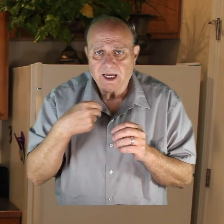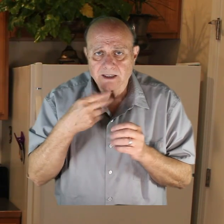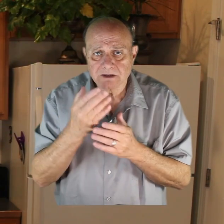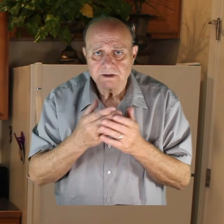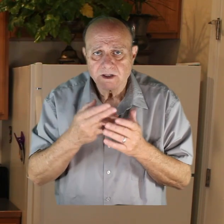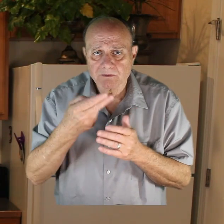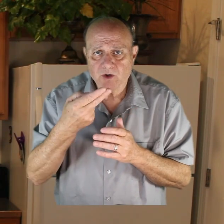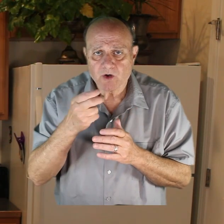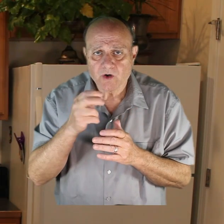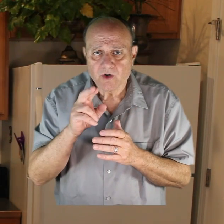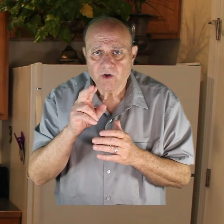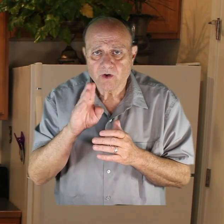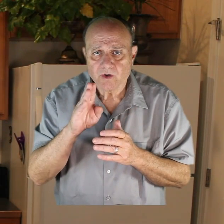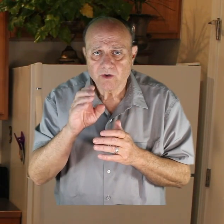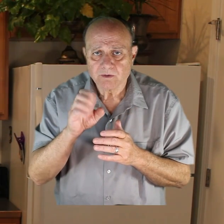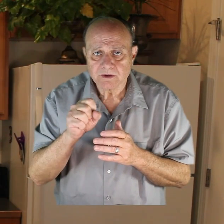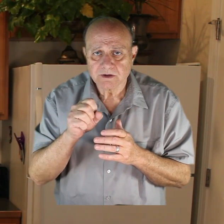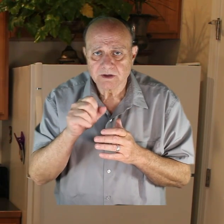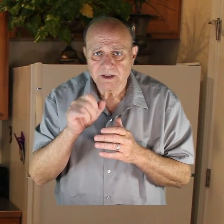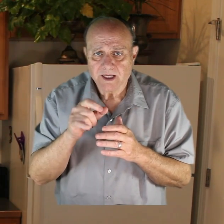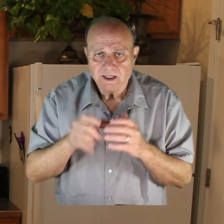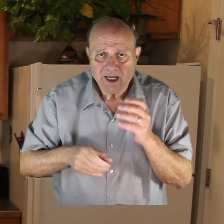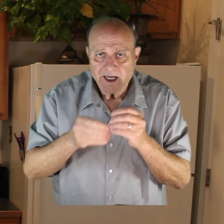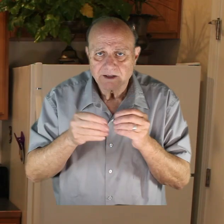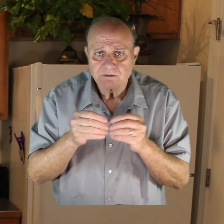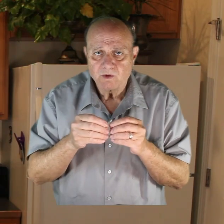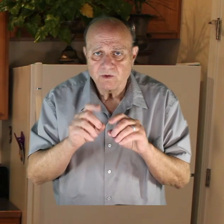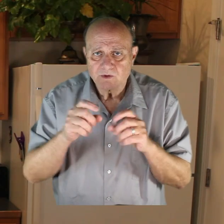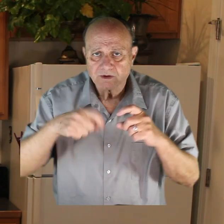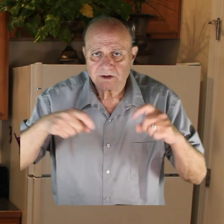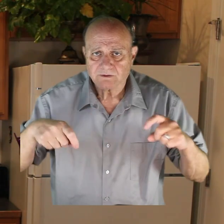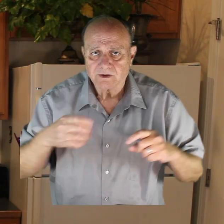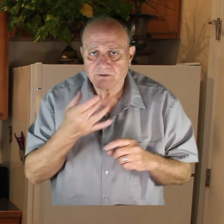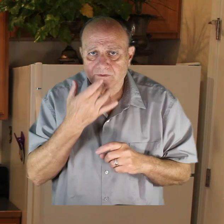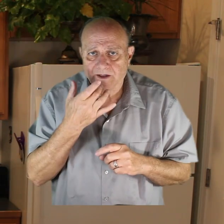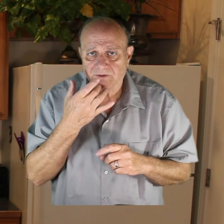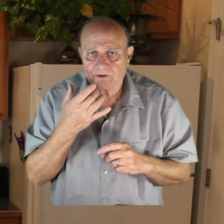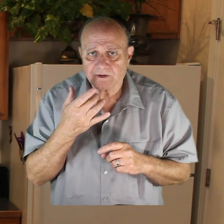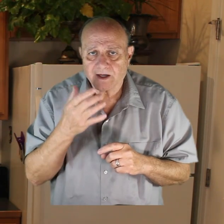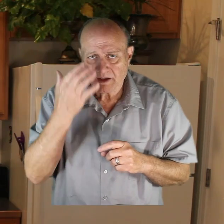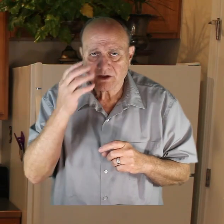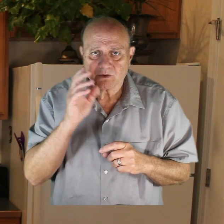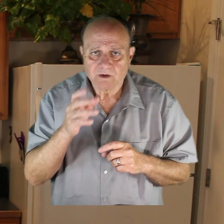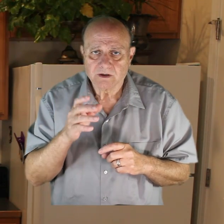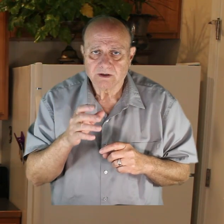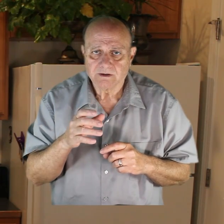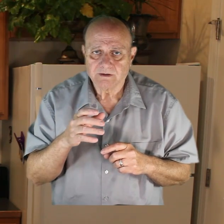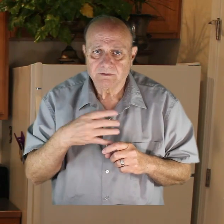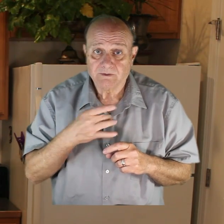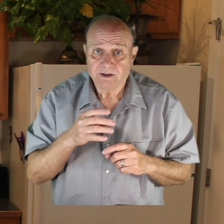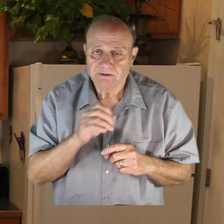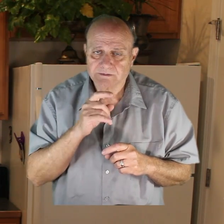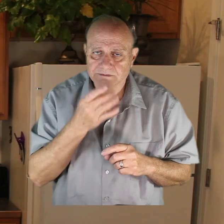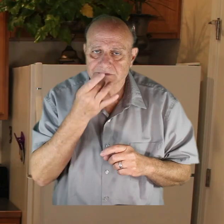has some herbs in it that it gives it a different profile. I think you'll find that it's